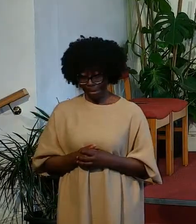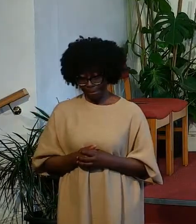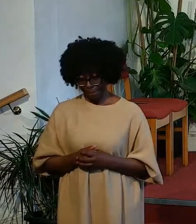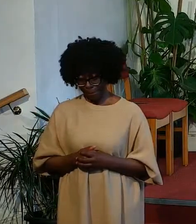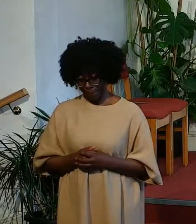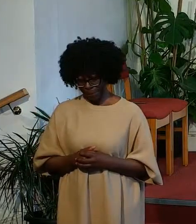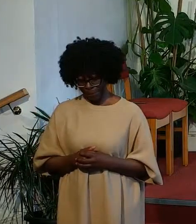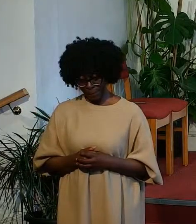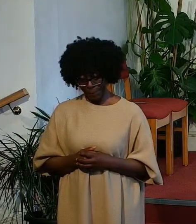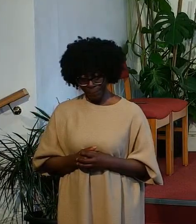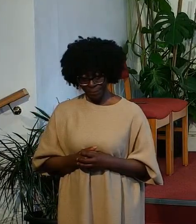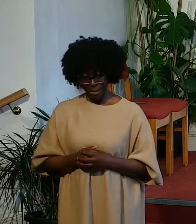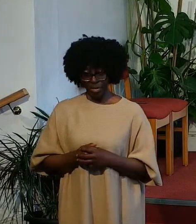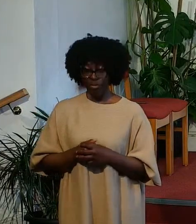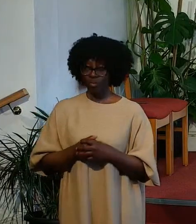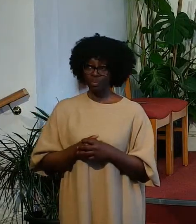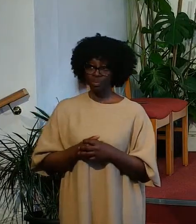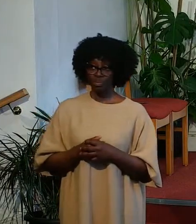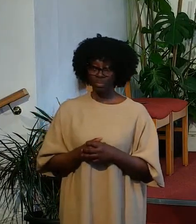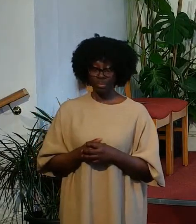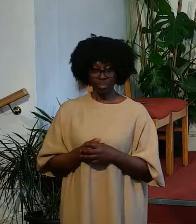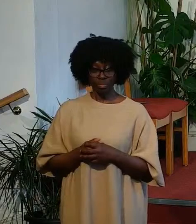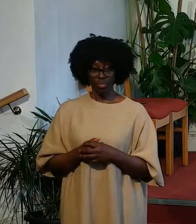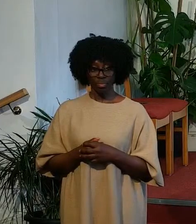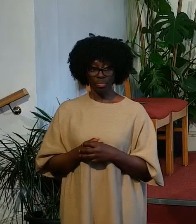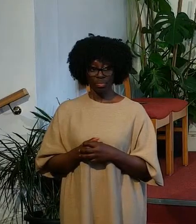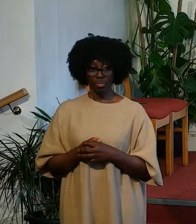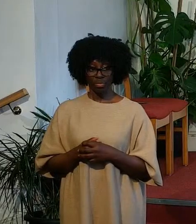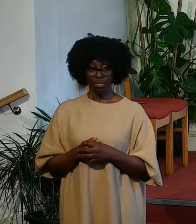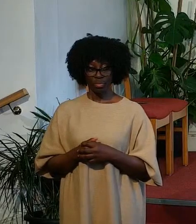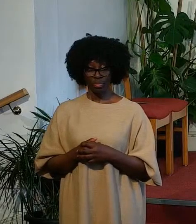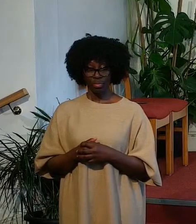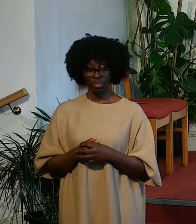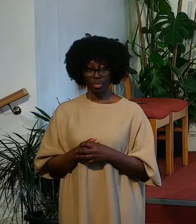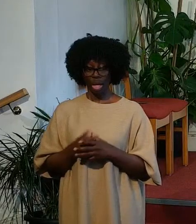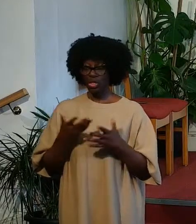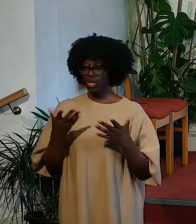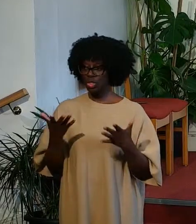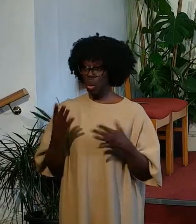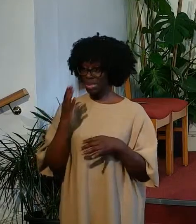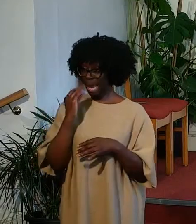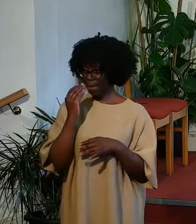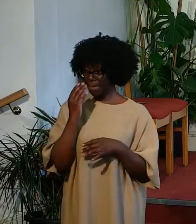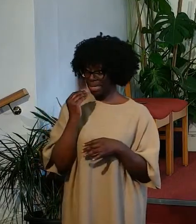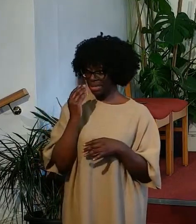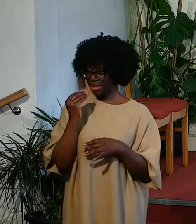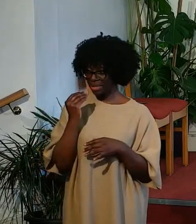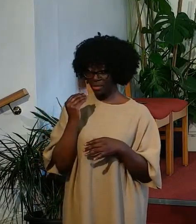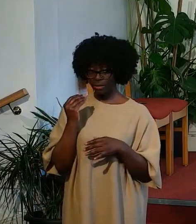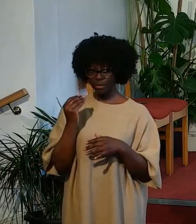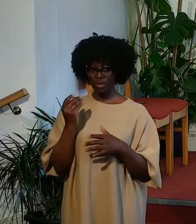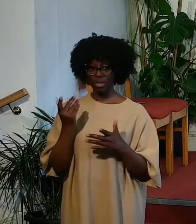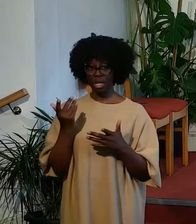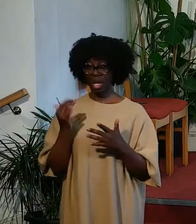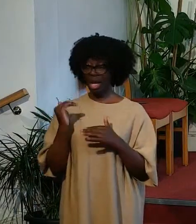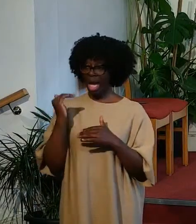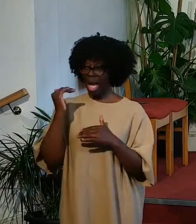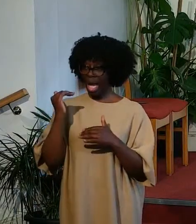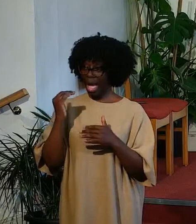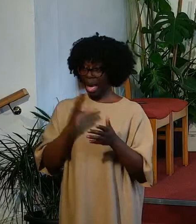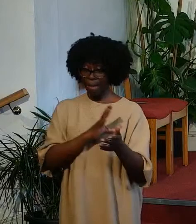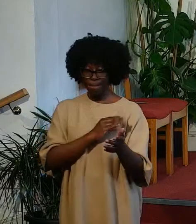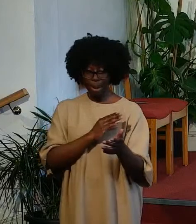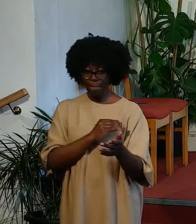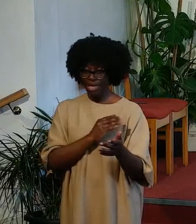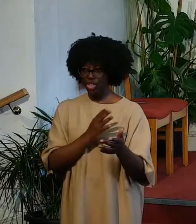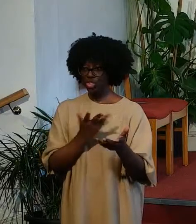that, then, that shows that just like we can reverse aspects of diabetes and cholesterol and high blood pressure, could